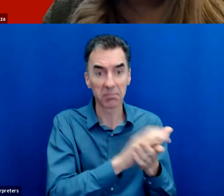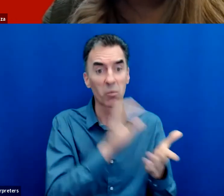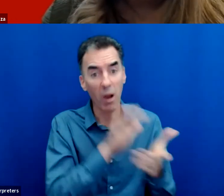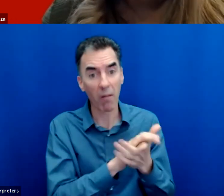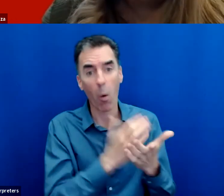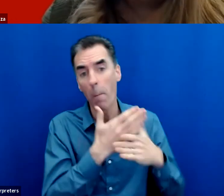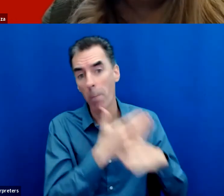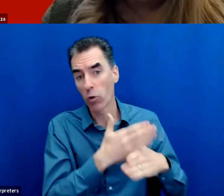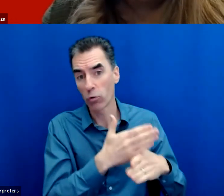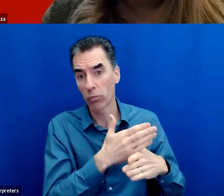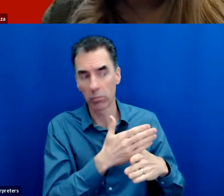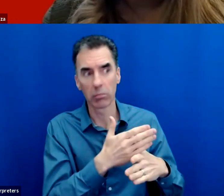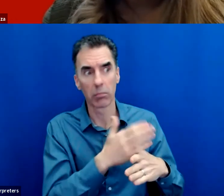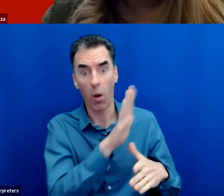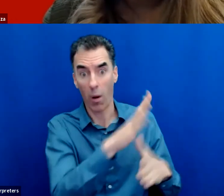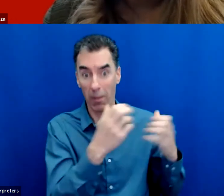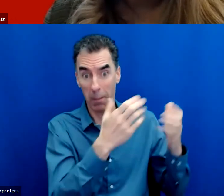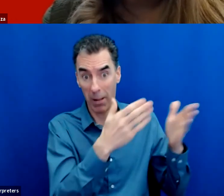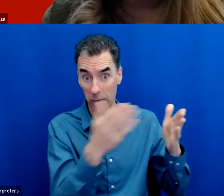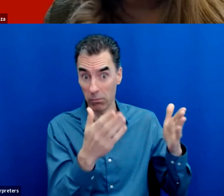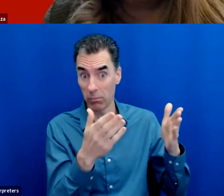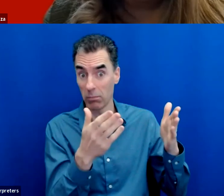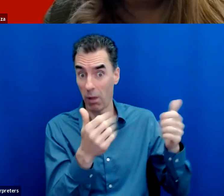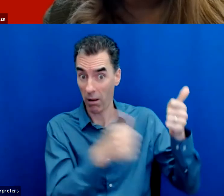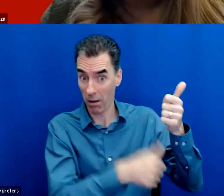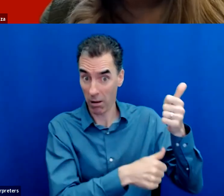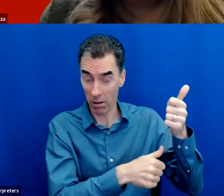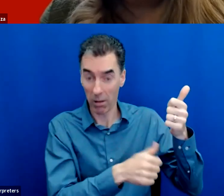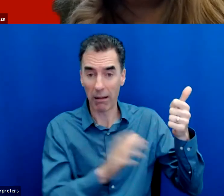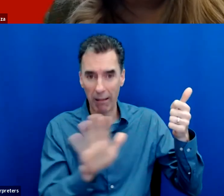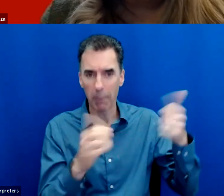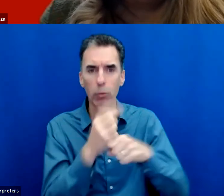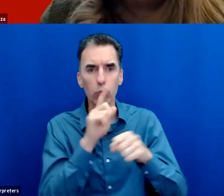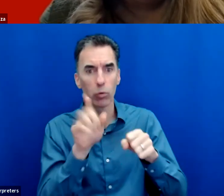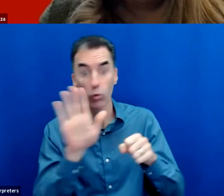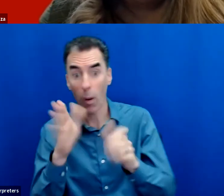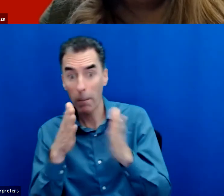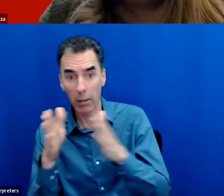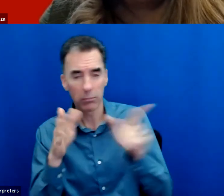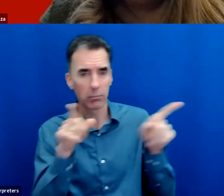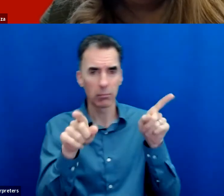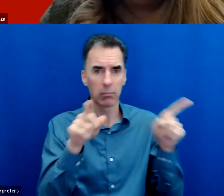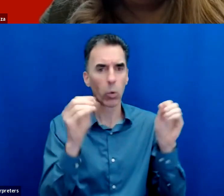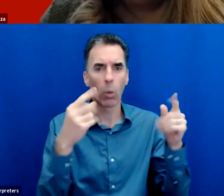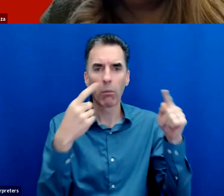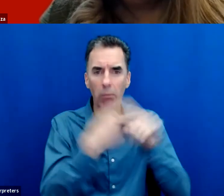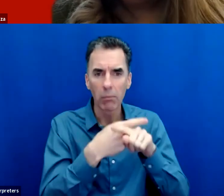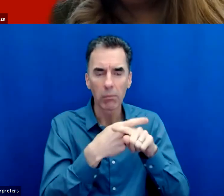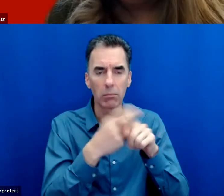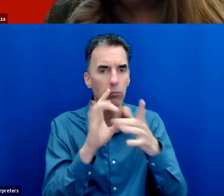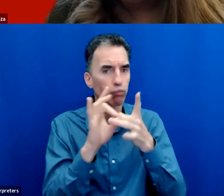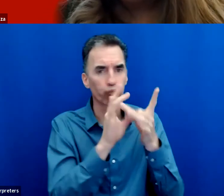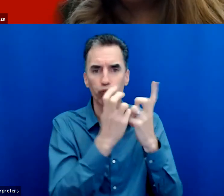you're enrolled on their health plans, just make sure it's coordinating or that you're not going to have interference with your care if you're